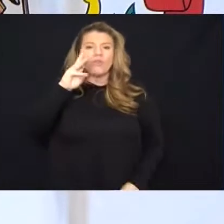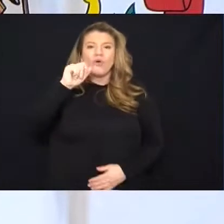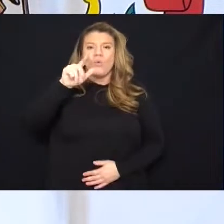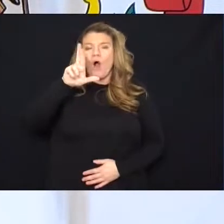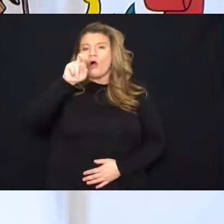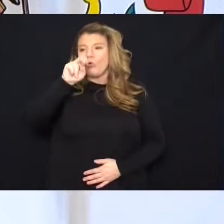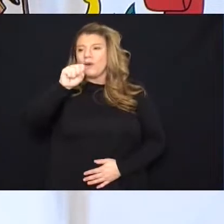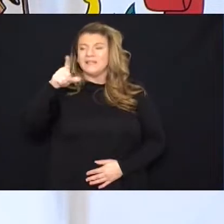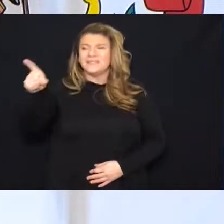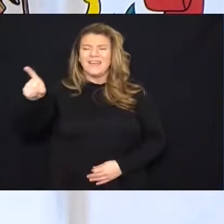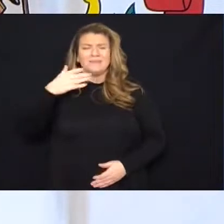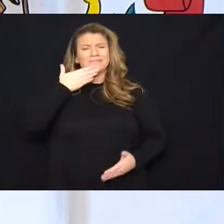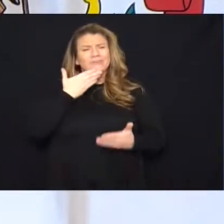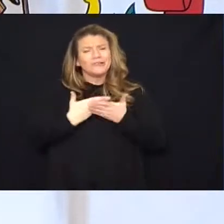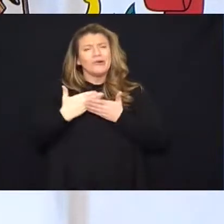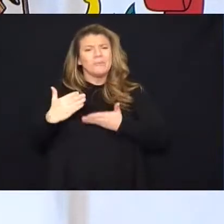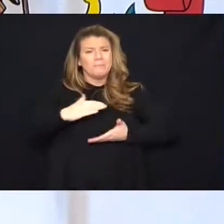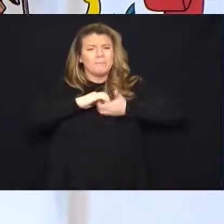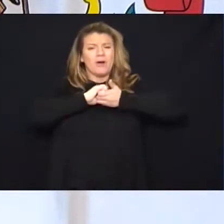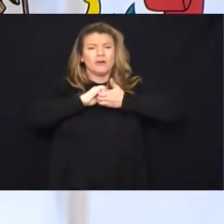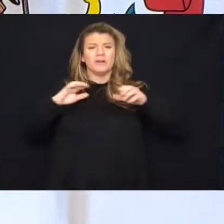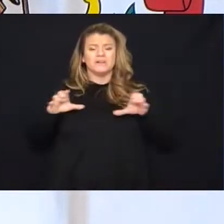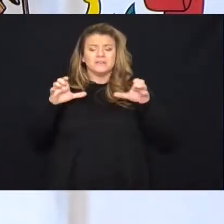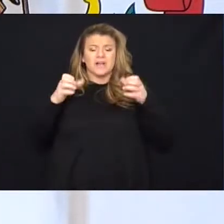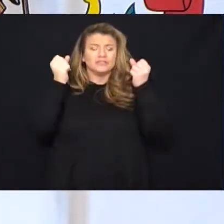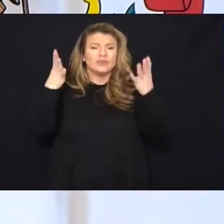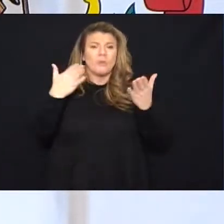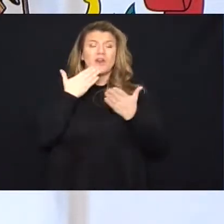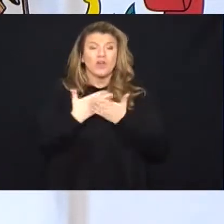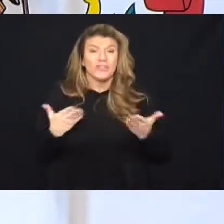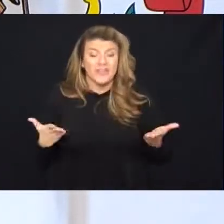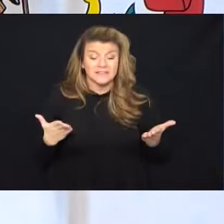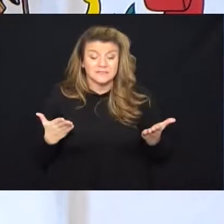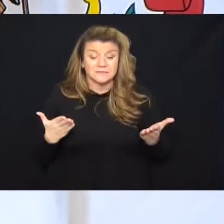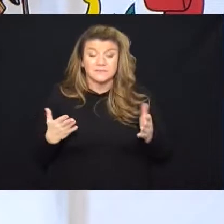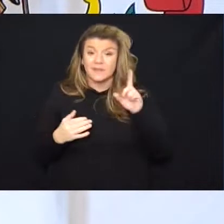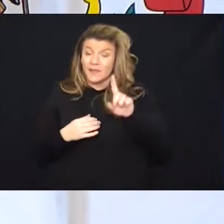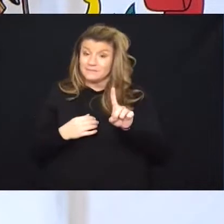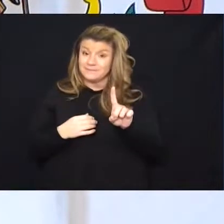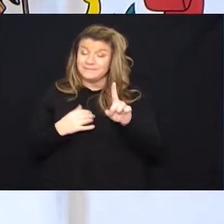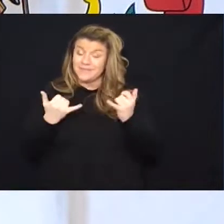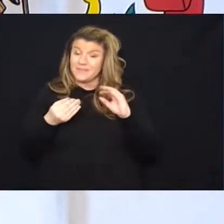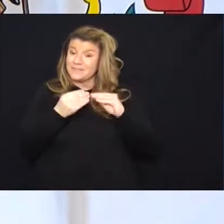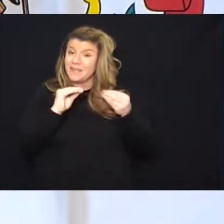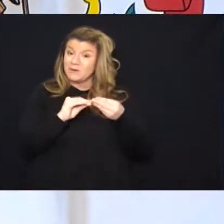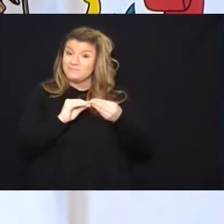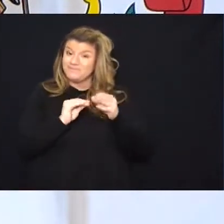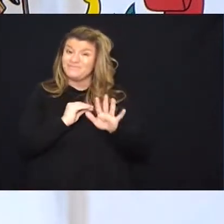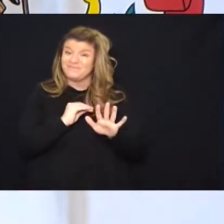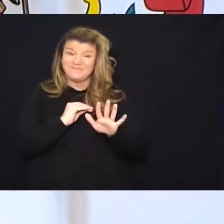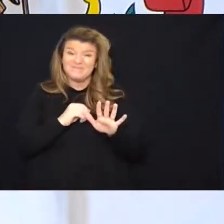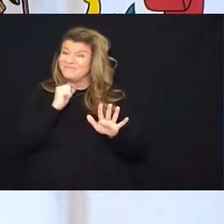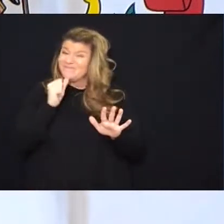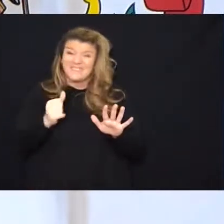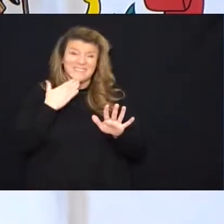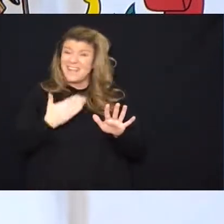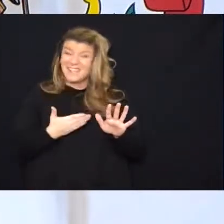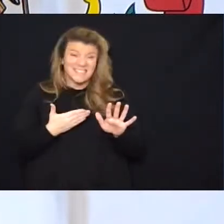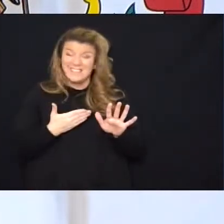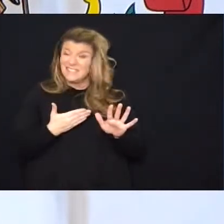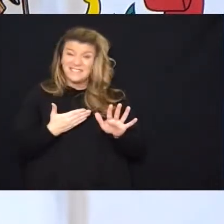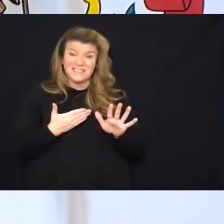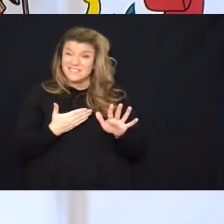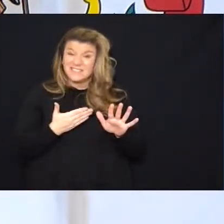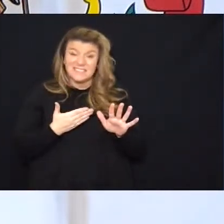they've been, and what good stuff that they've done. Get this number, it's not good, not good. But our